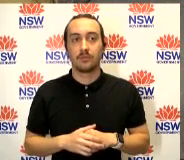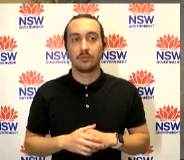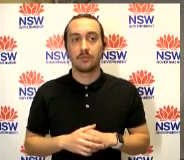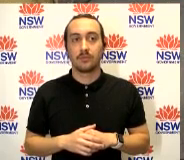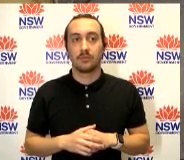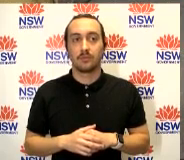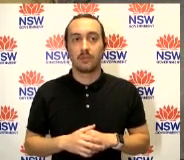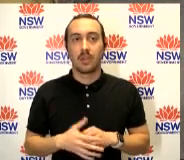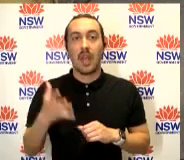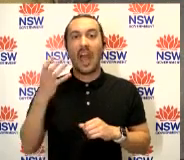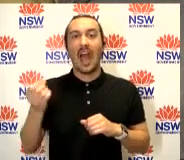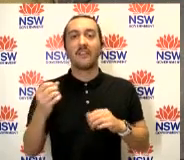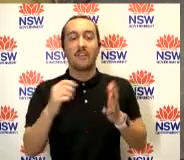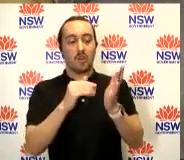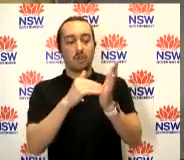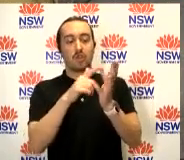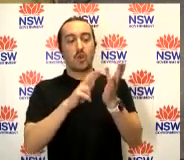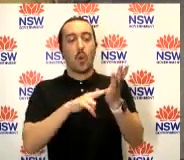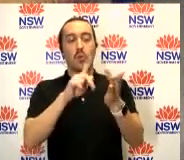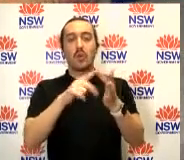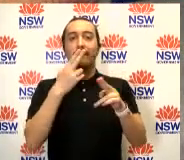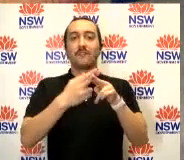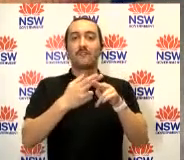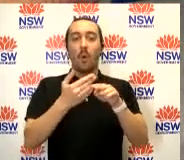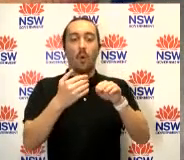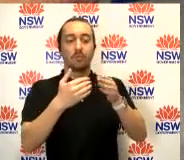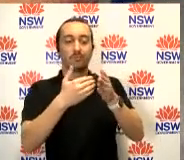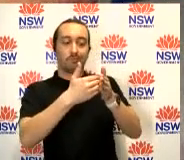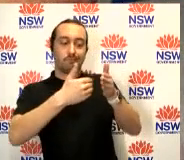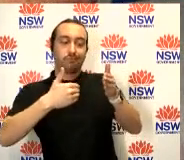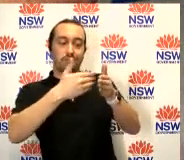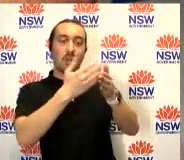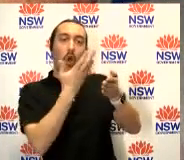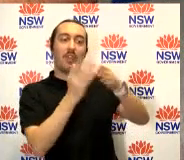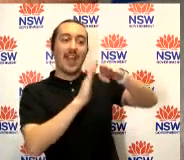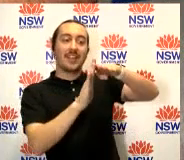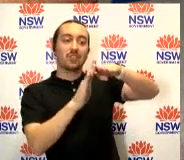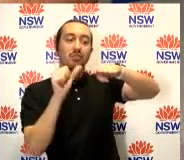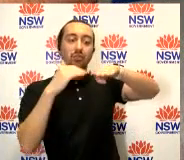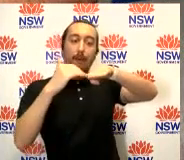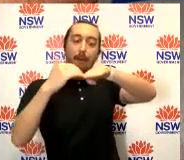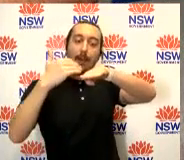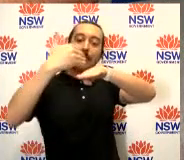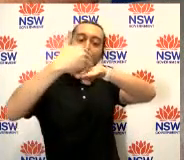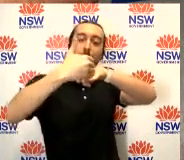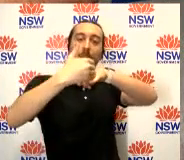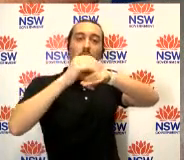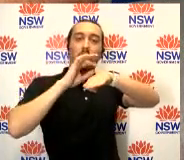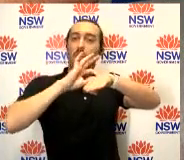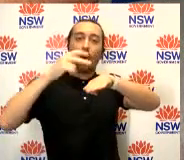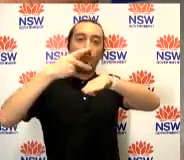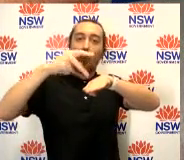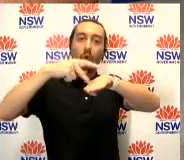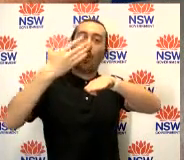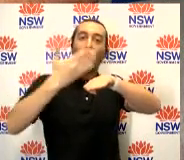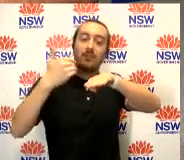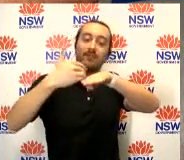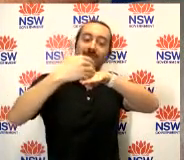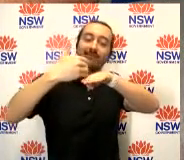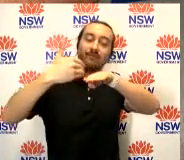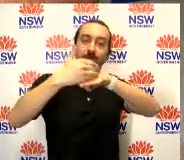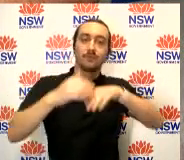edge? So we do have a document on our website that talks a little bit about exclusion zones for roof work. It's a solar installer's guide,